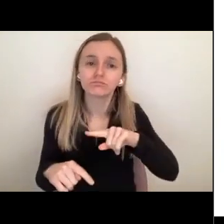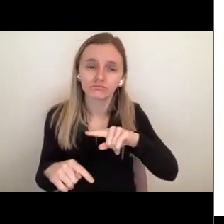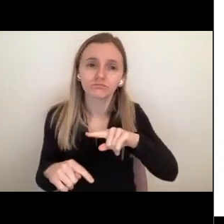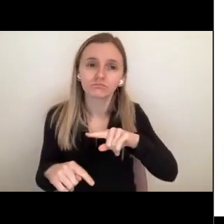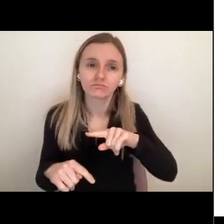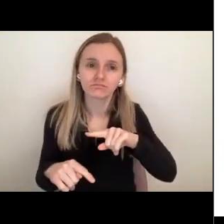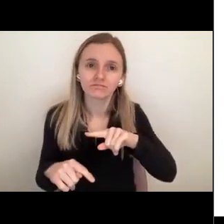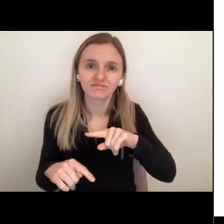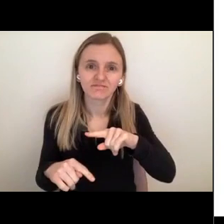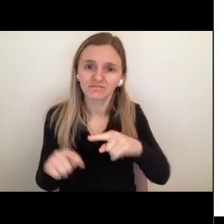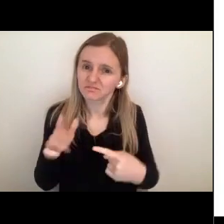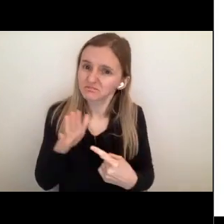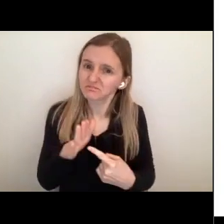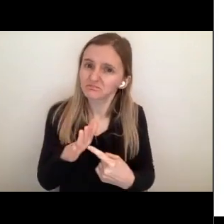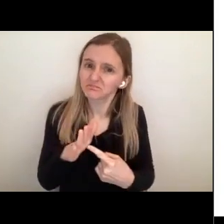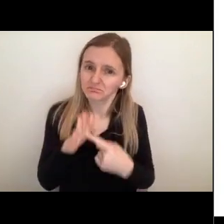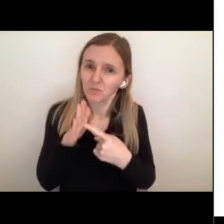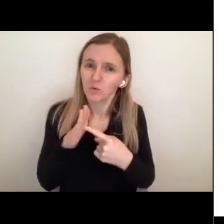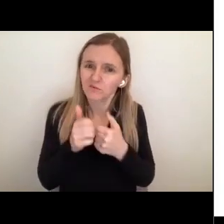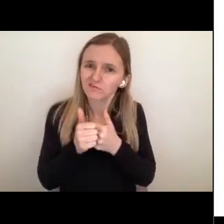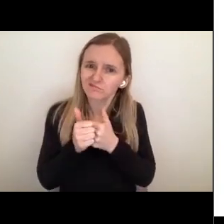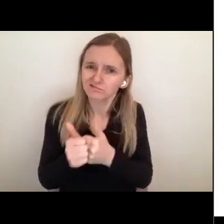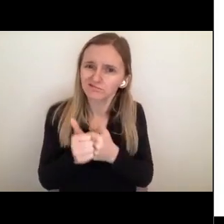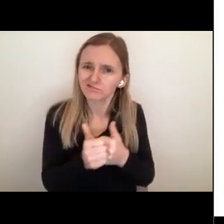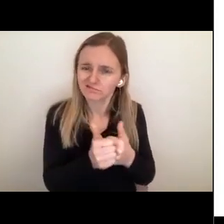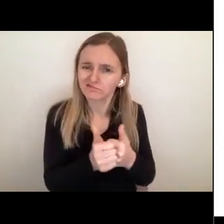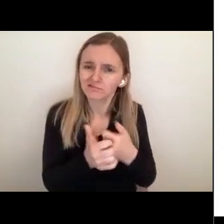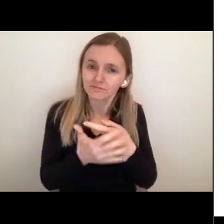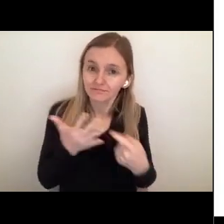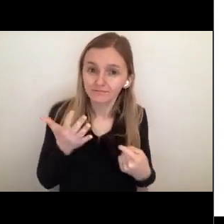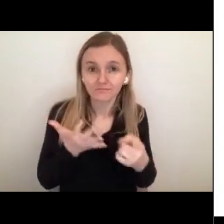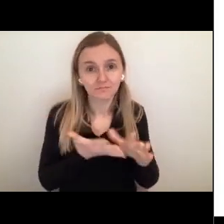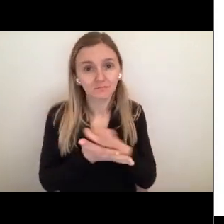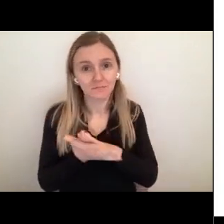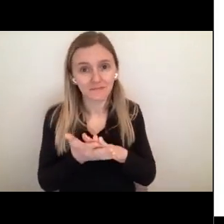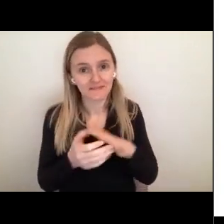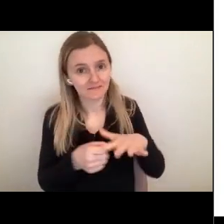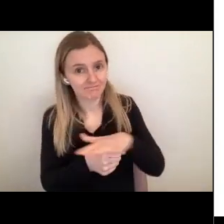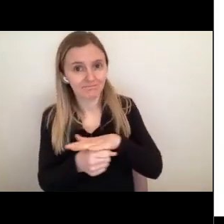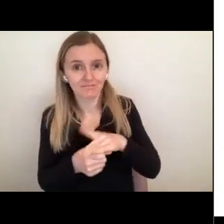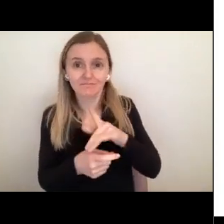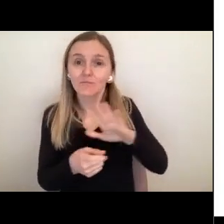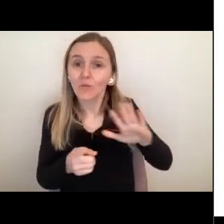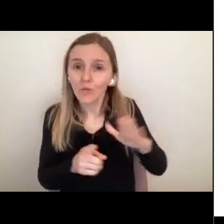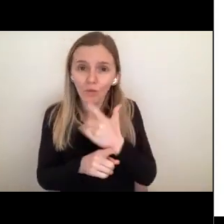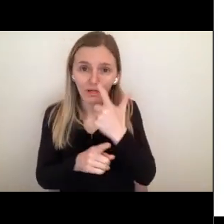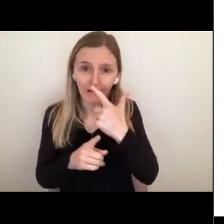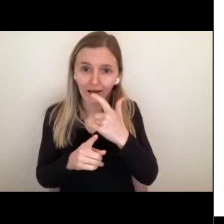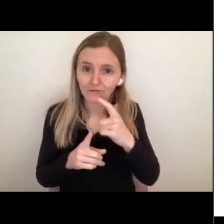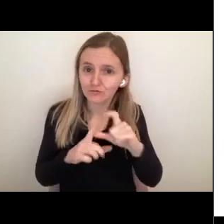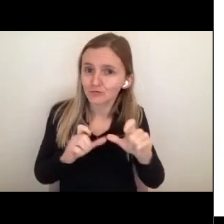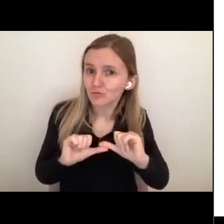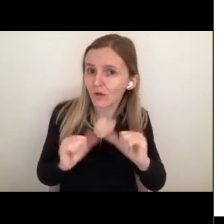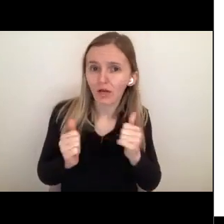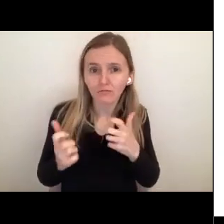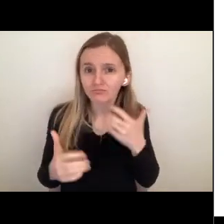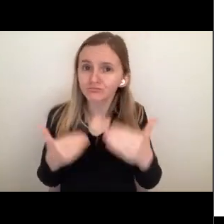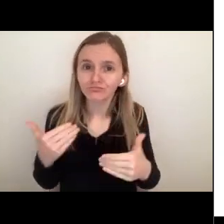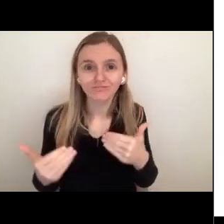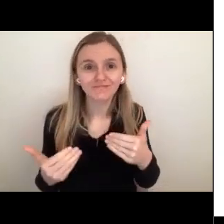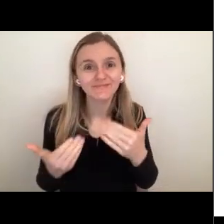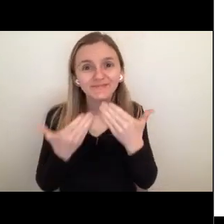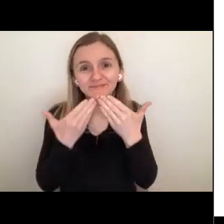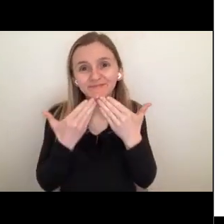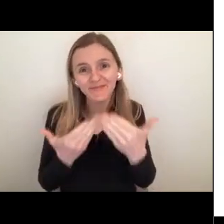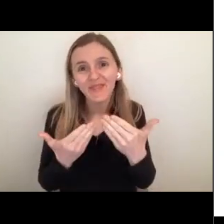underpin everything that we do to make this a space we can all thrive in. Thank you so much